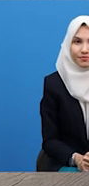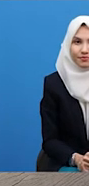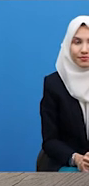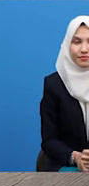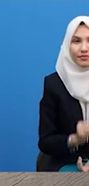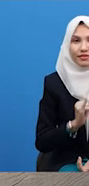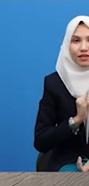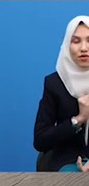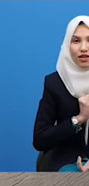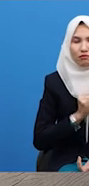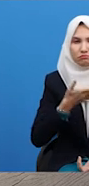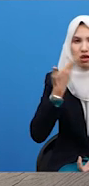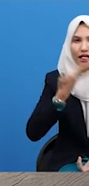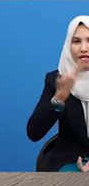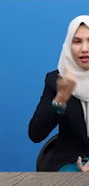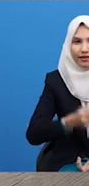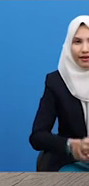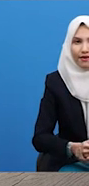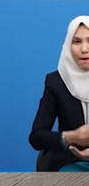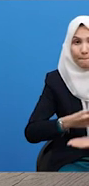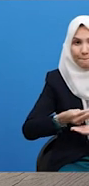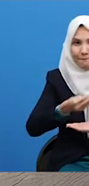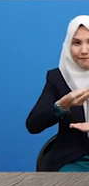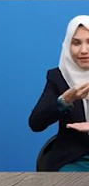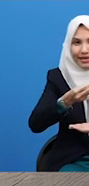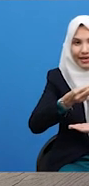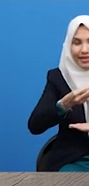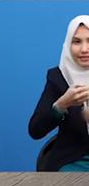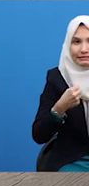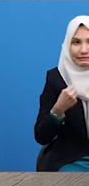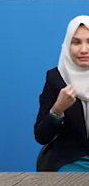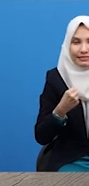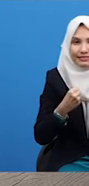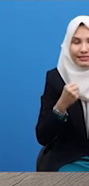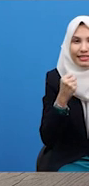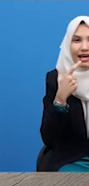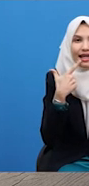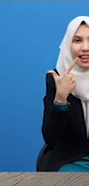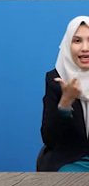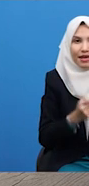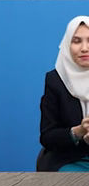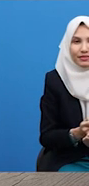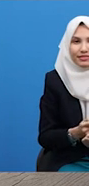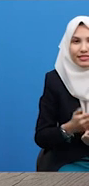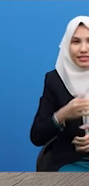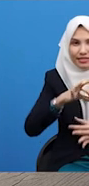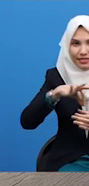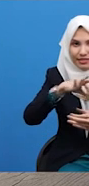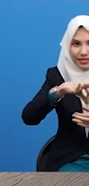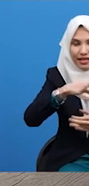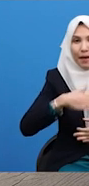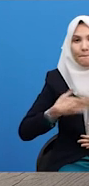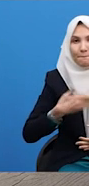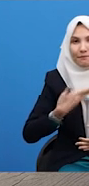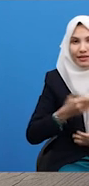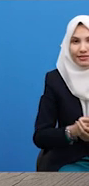would like curry mee and iced lemon tea, please. I'll have spaghetti bolognese and iced lemon